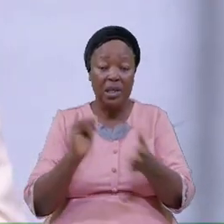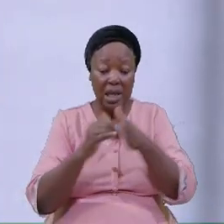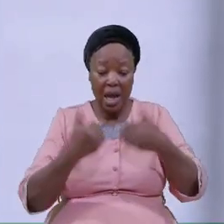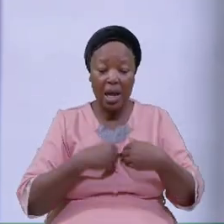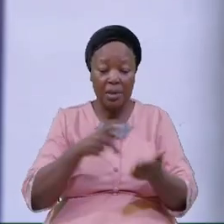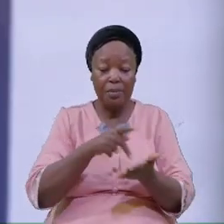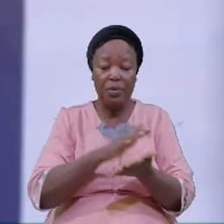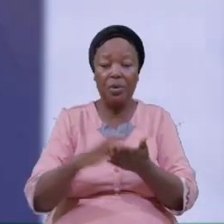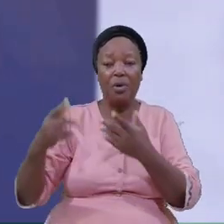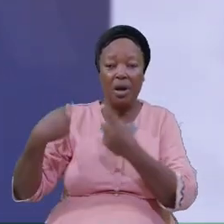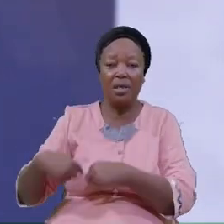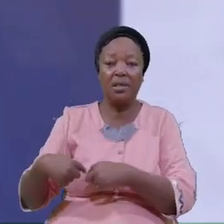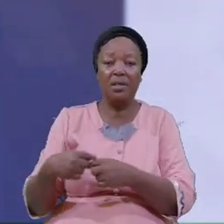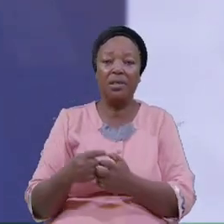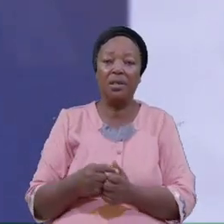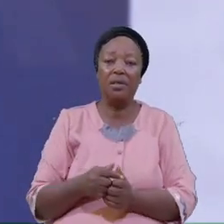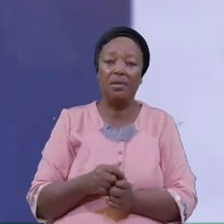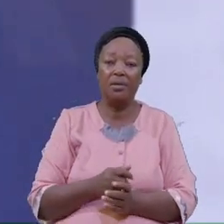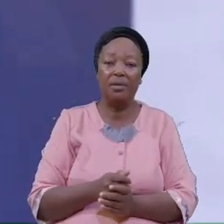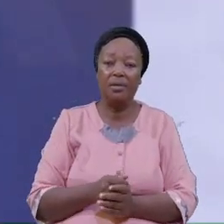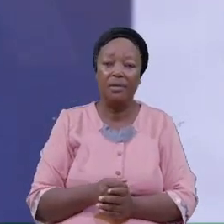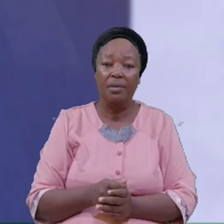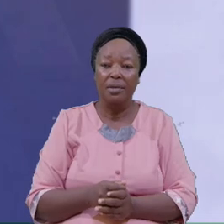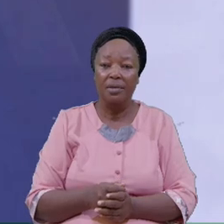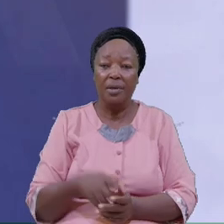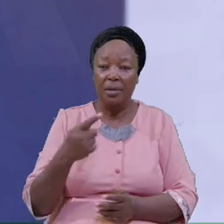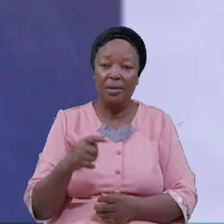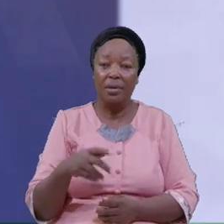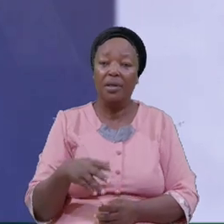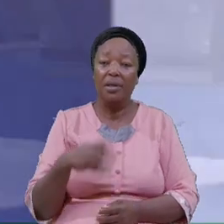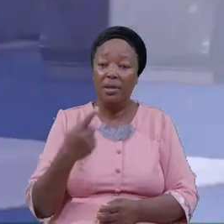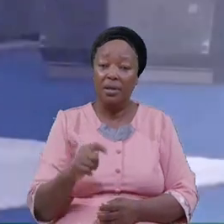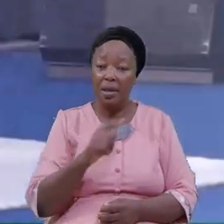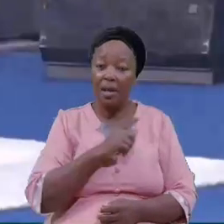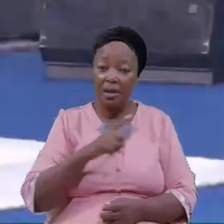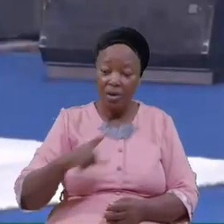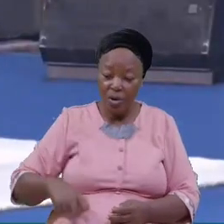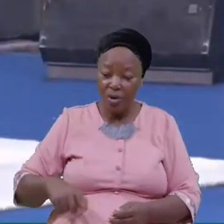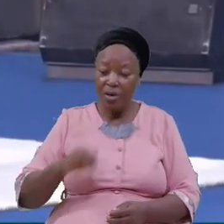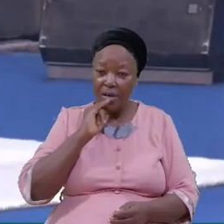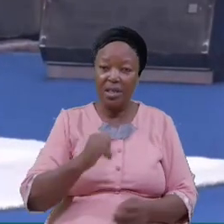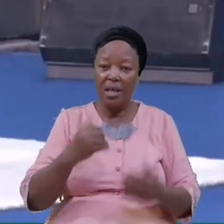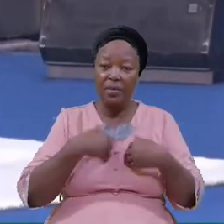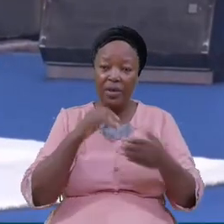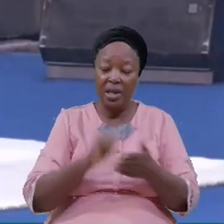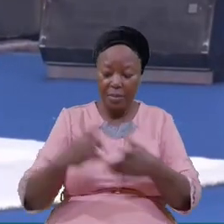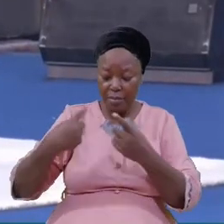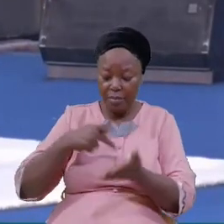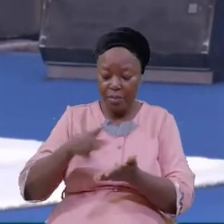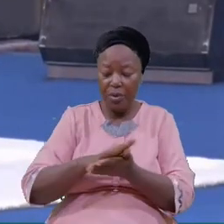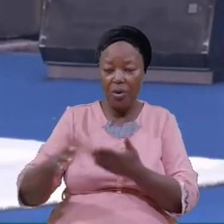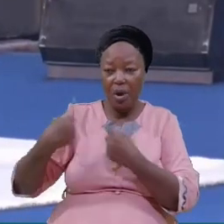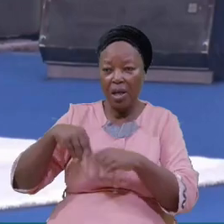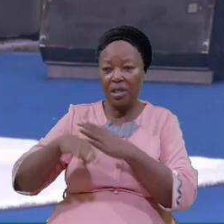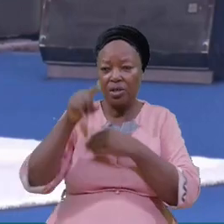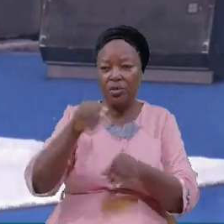les personnes qui avaient le cœur pur. The Lord established pure hearts in you. Et que le Seigneur établisse un cœur pur. Let en the toi. Church say.